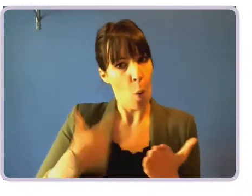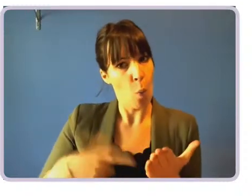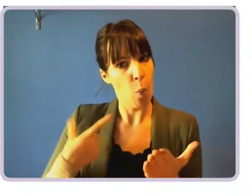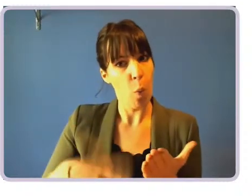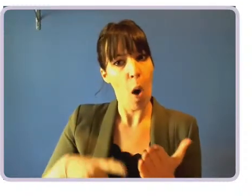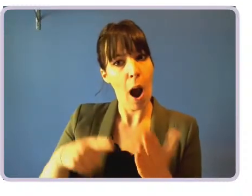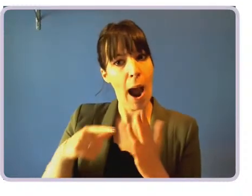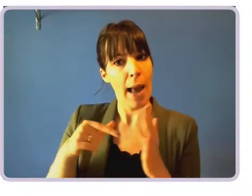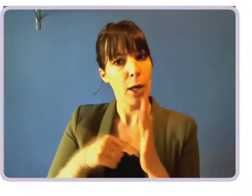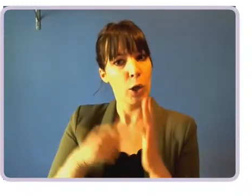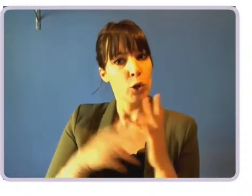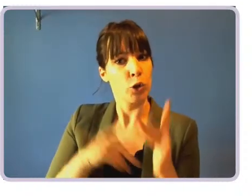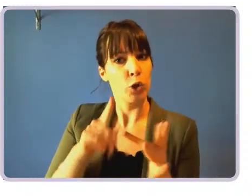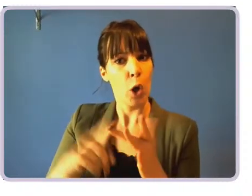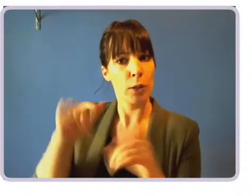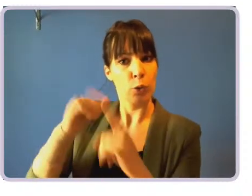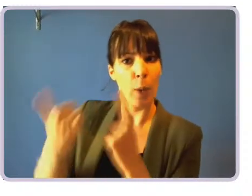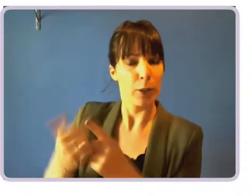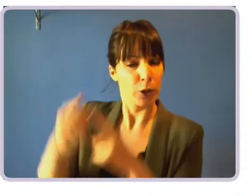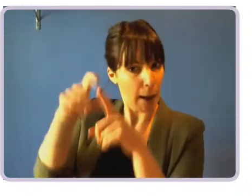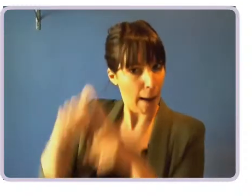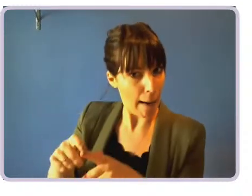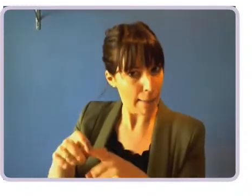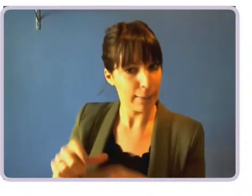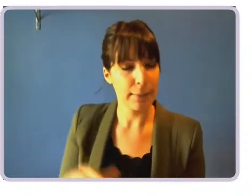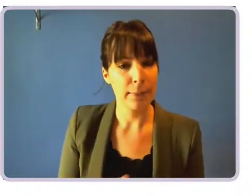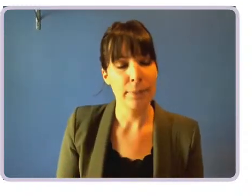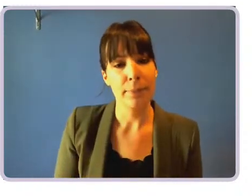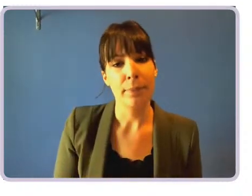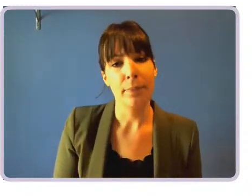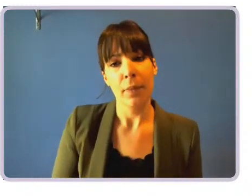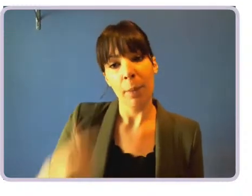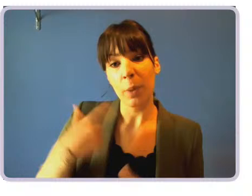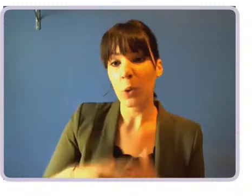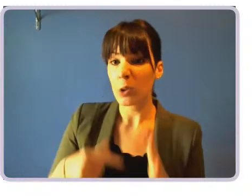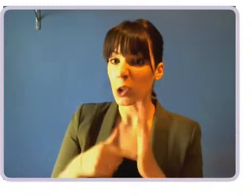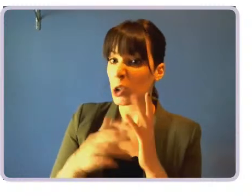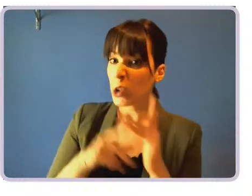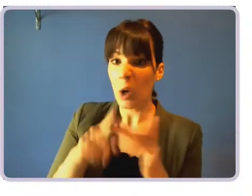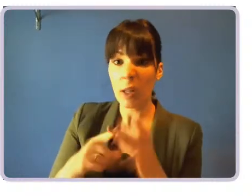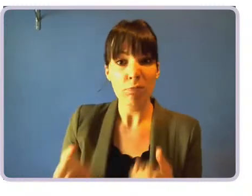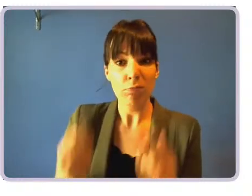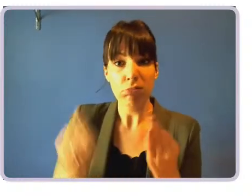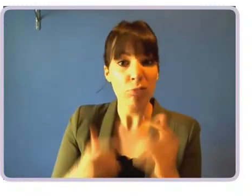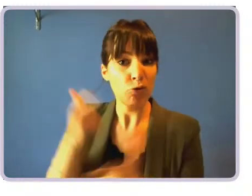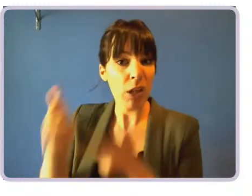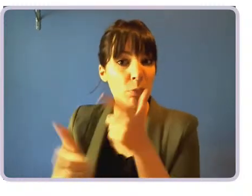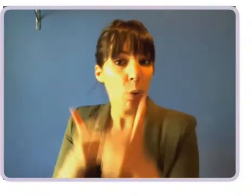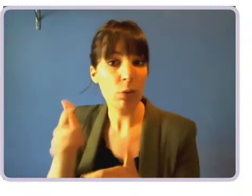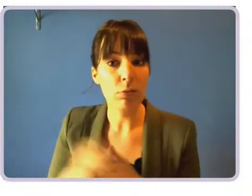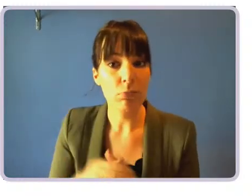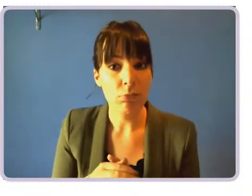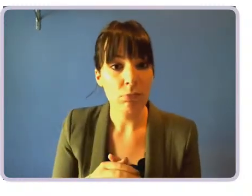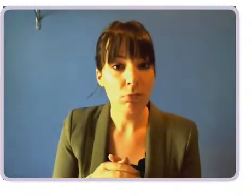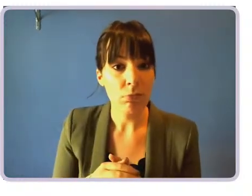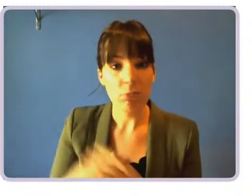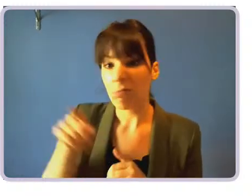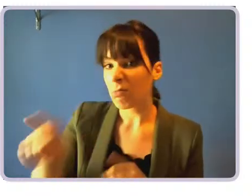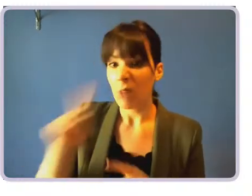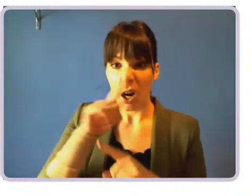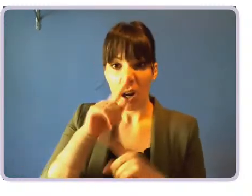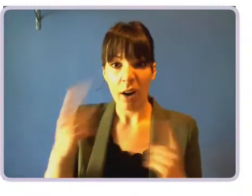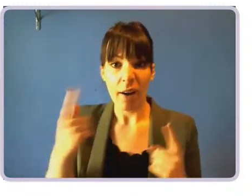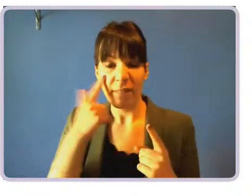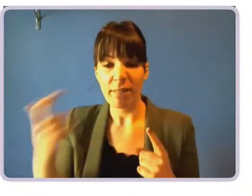situation. She did not have, at the time, accessible transport. She could not find a suitable place to relocate to, even